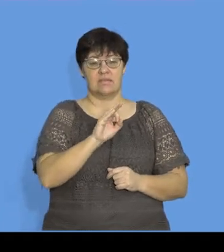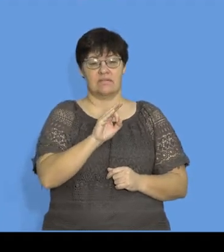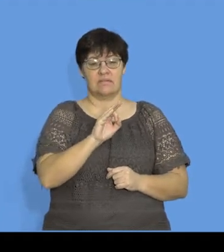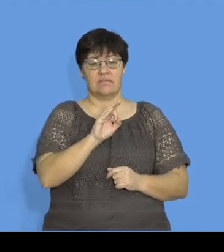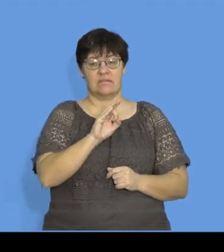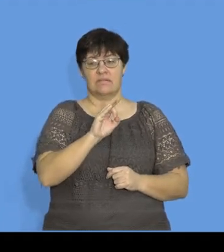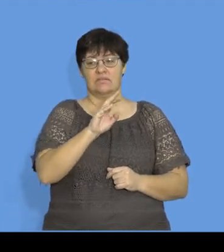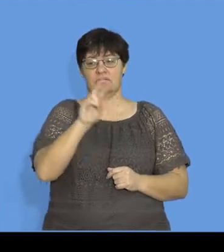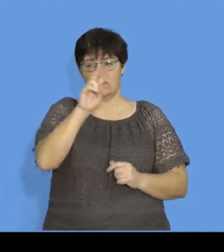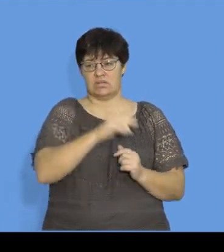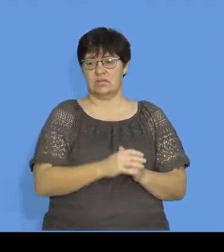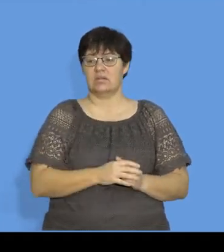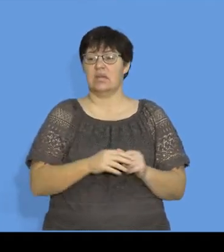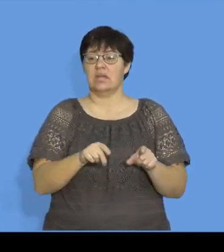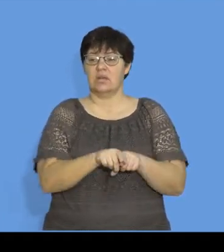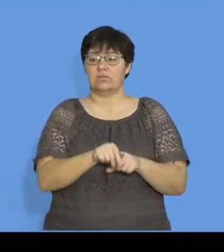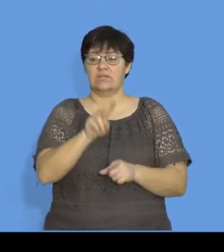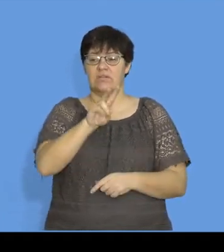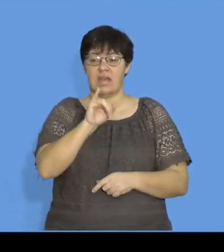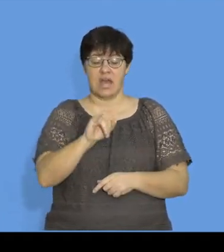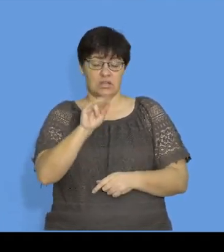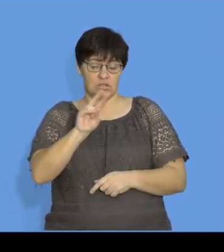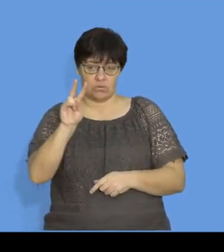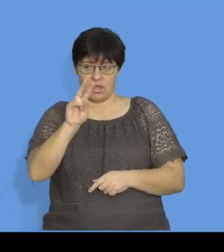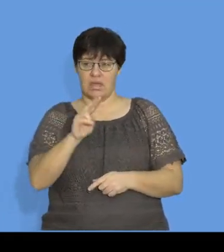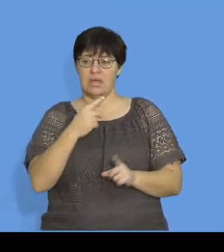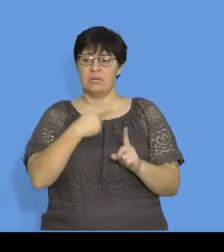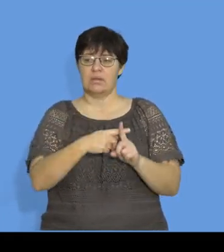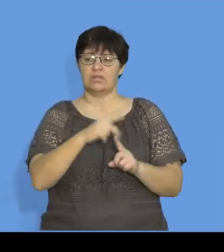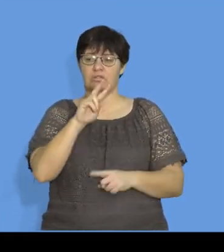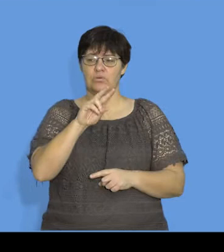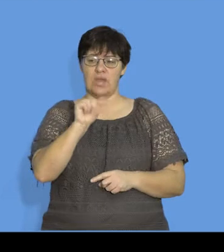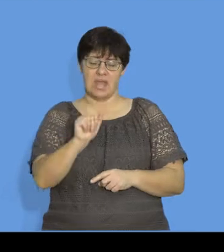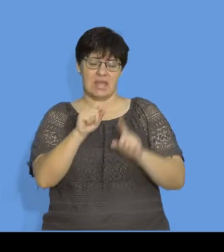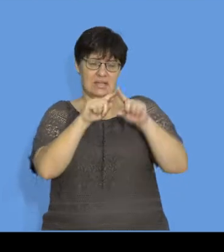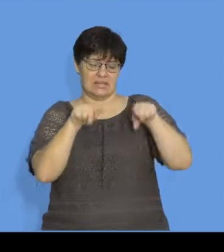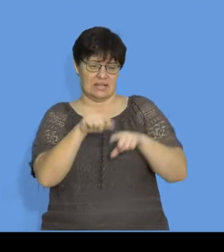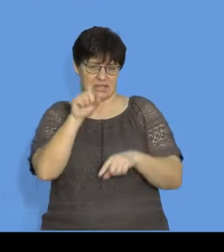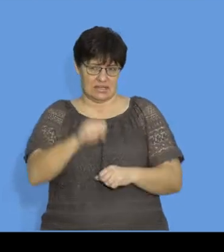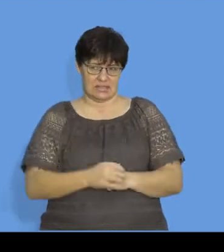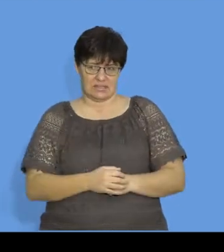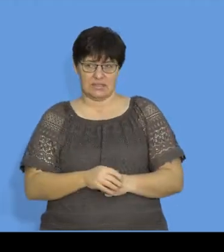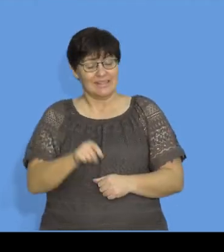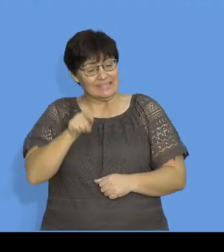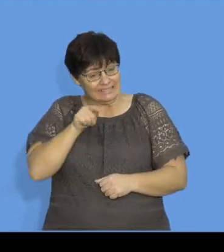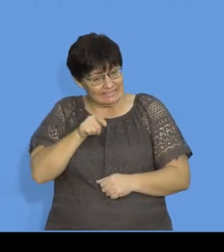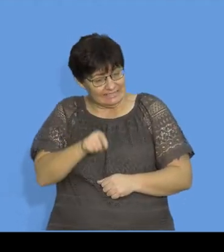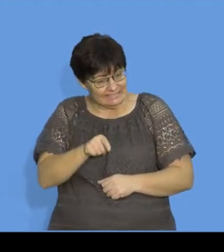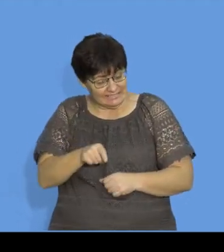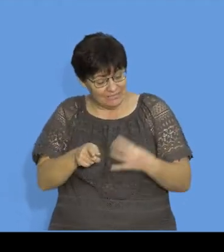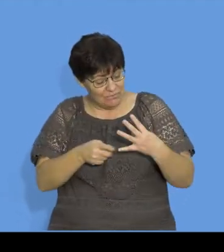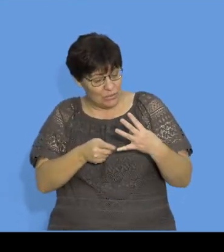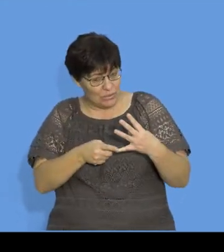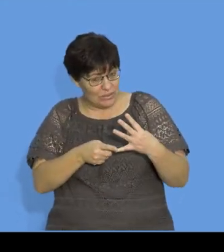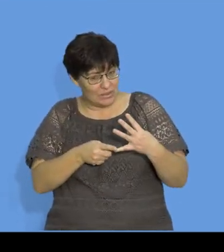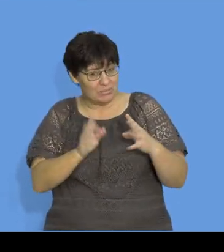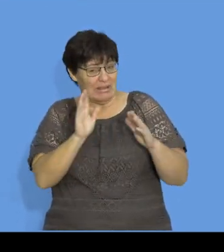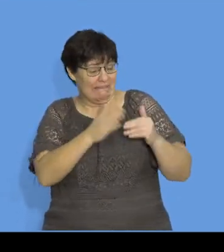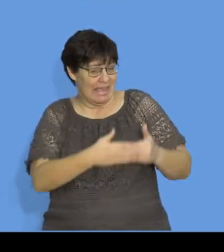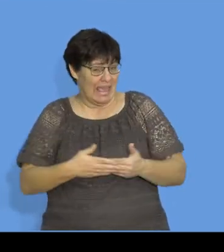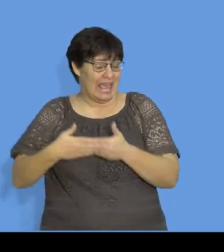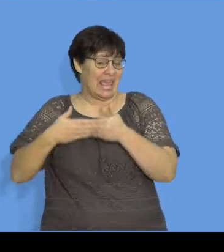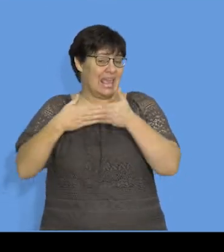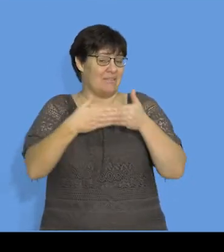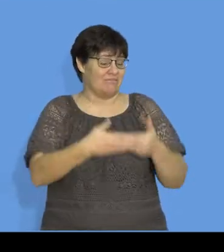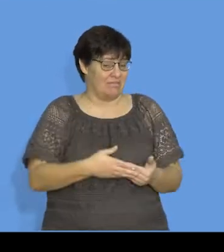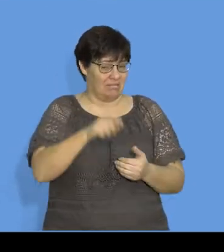we've got VF squared equal to VI squared plus 2A delta X. And then we have this one. Now be careful with this